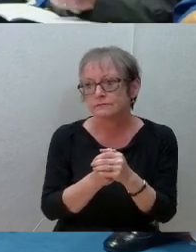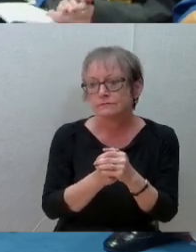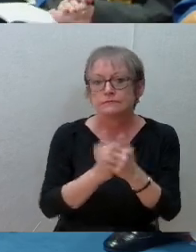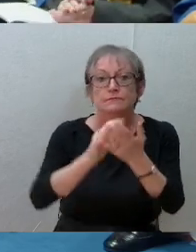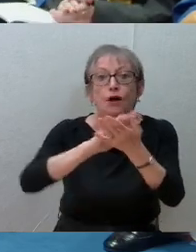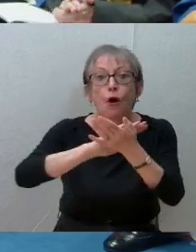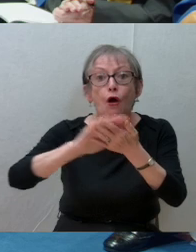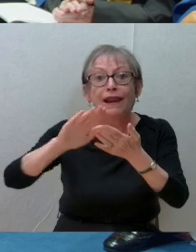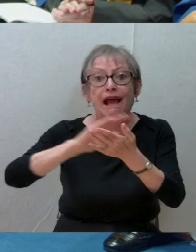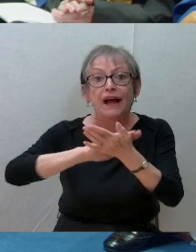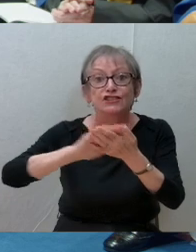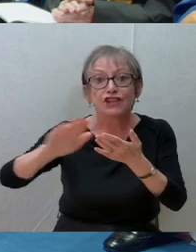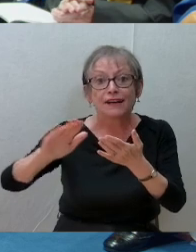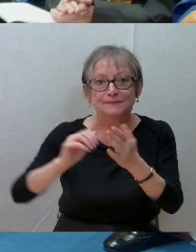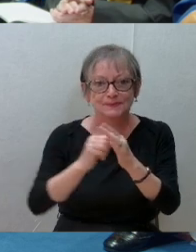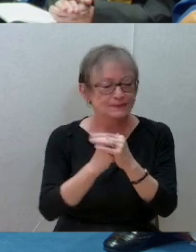Holly Hunter.